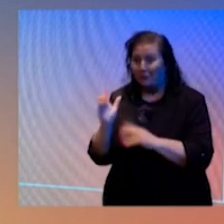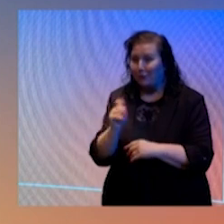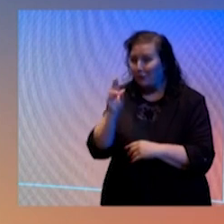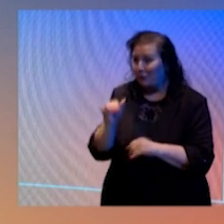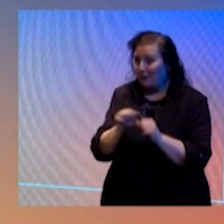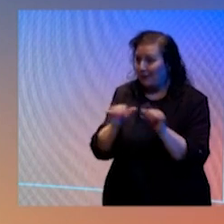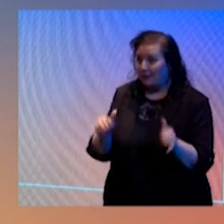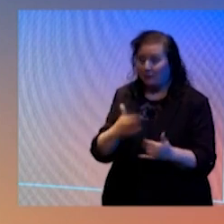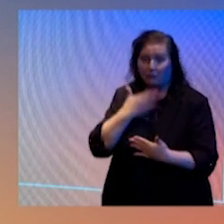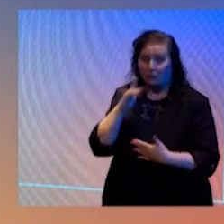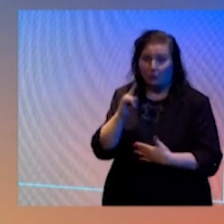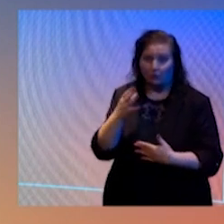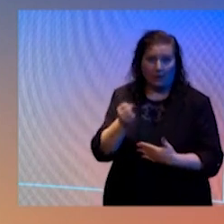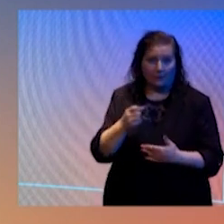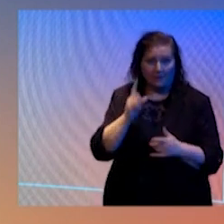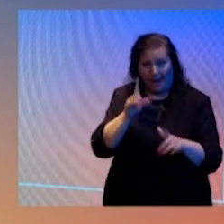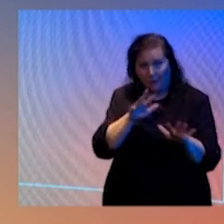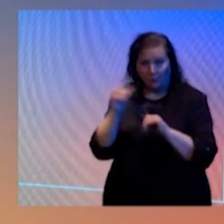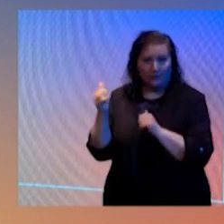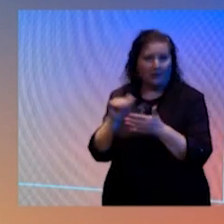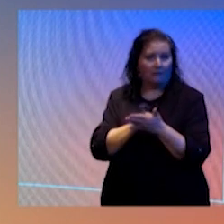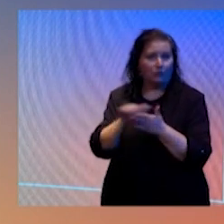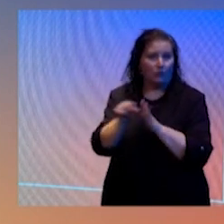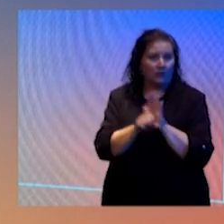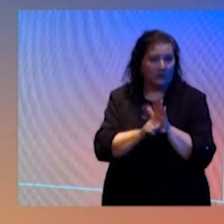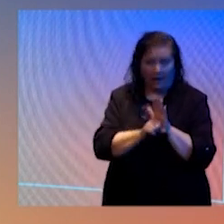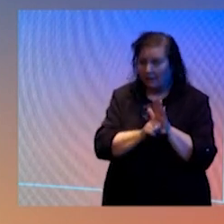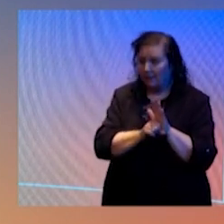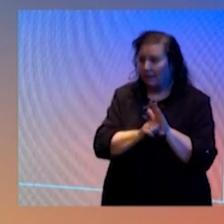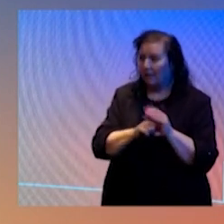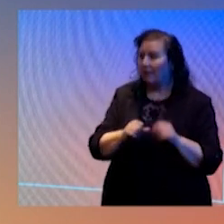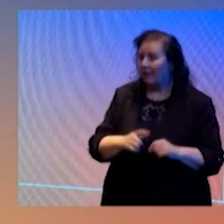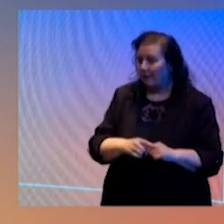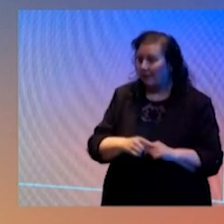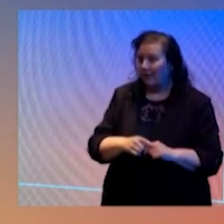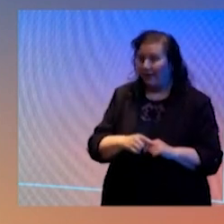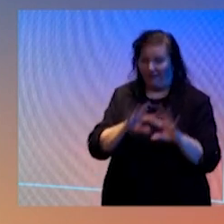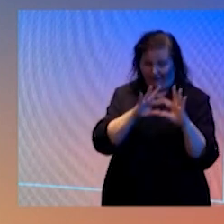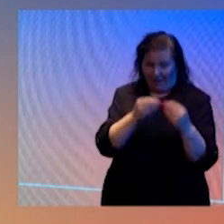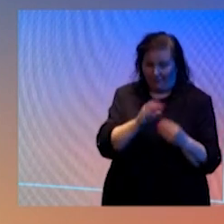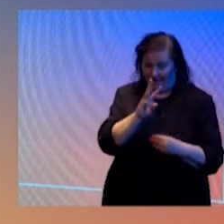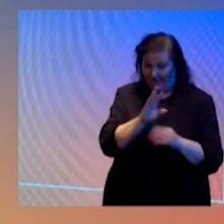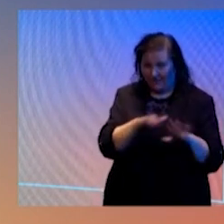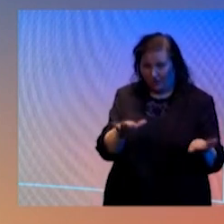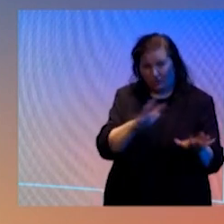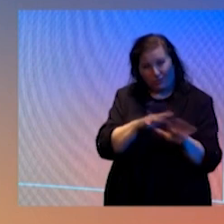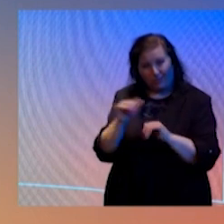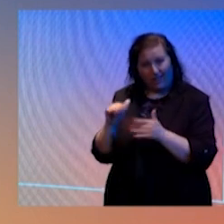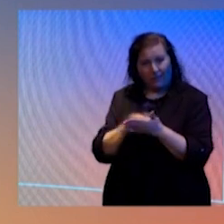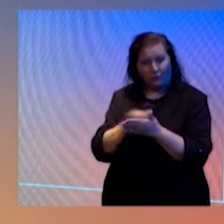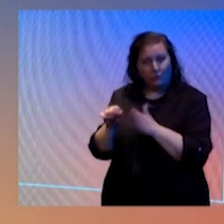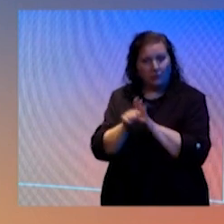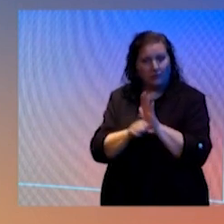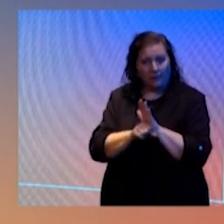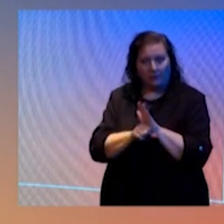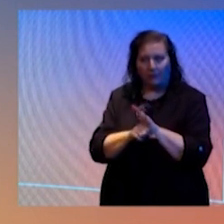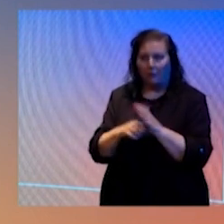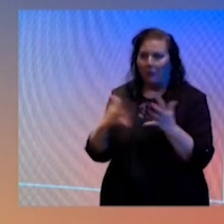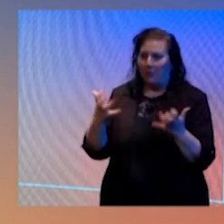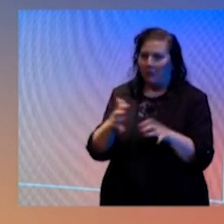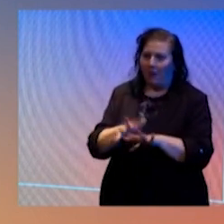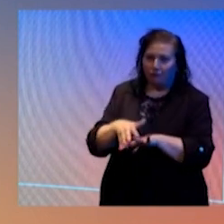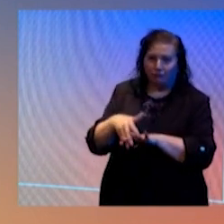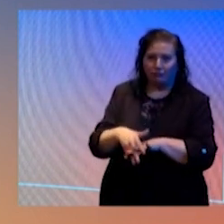no jobs. They had to leave. My whole family left. I'm the last out of a family of 6 children. They wanted to be New Yorkers. There were